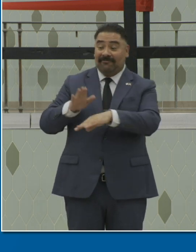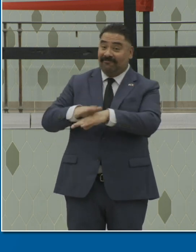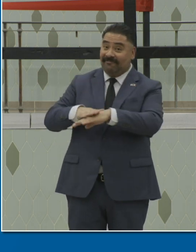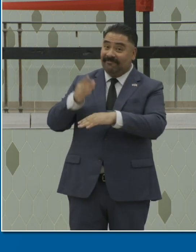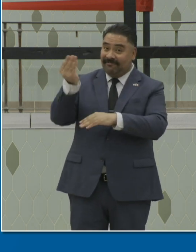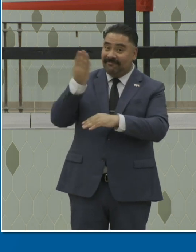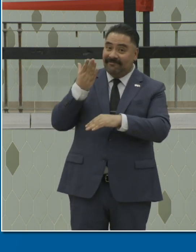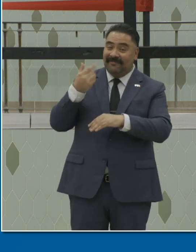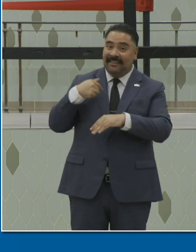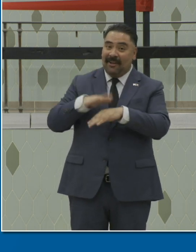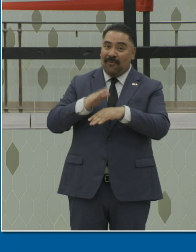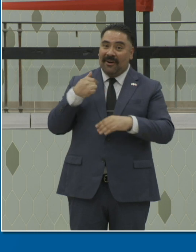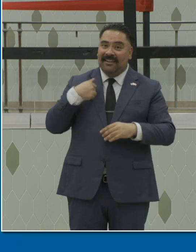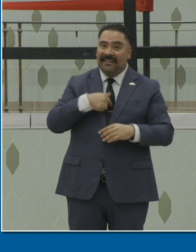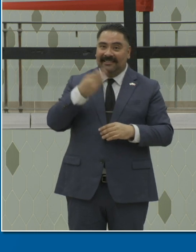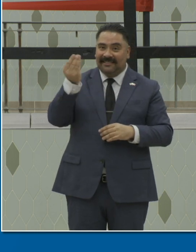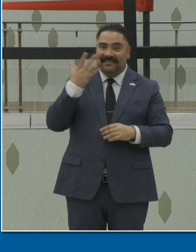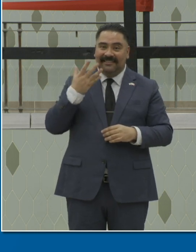we were warned.